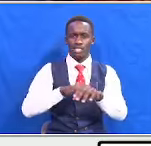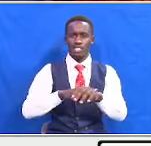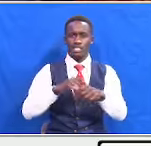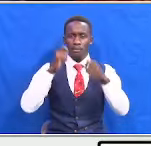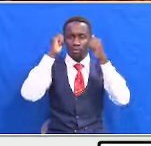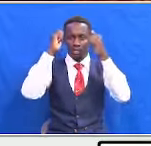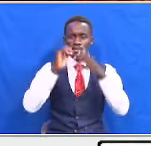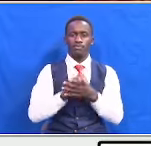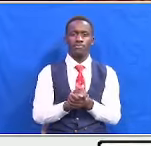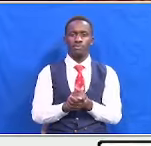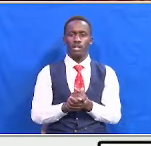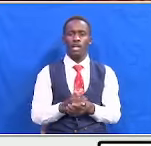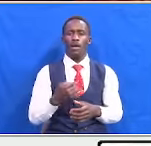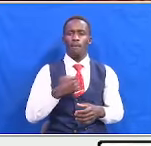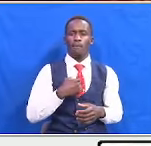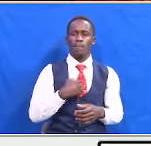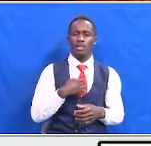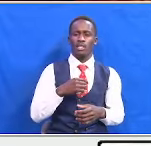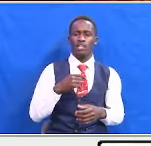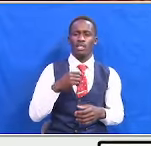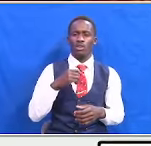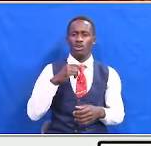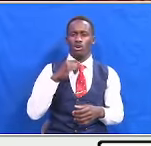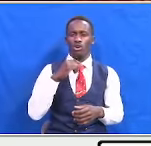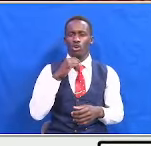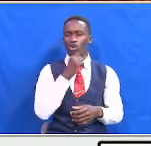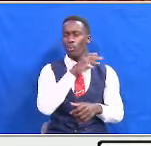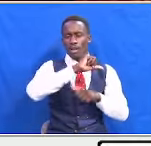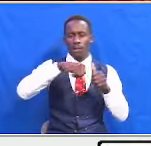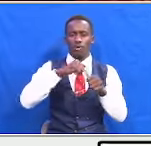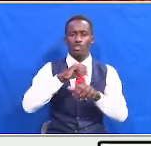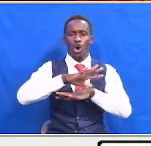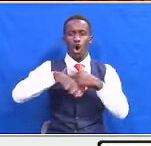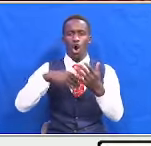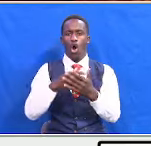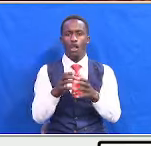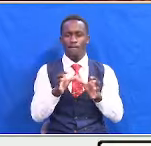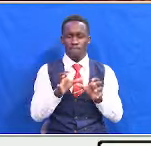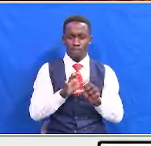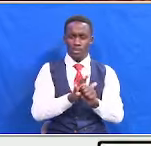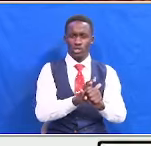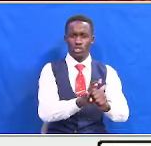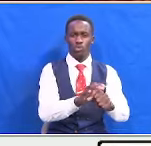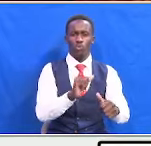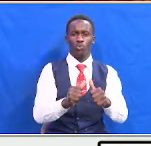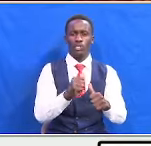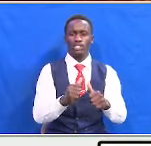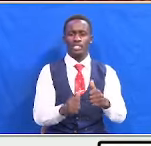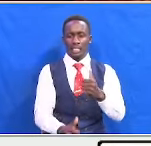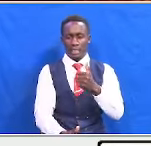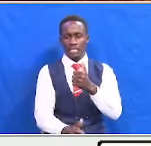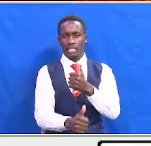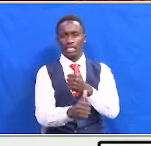condemn any excessive or extrajudicial action which puts the life and liberty of any